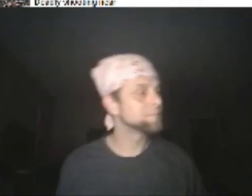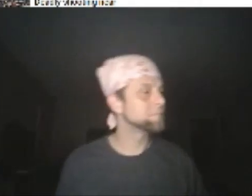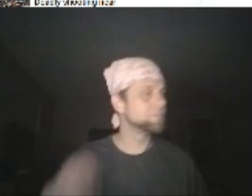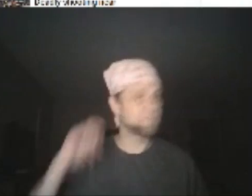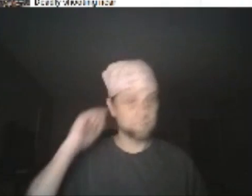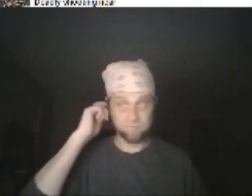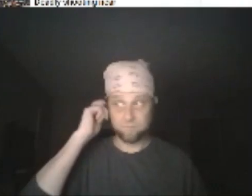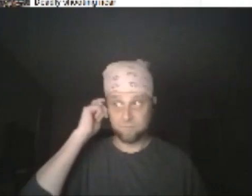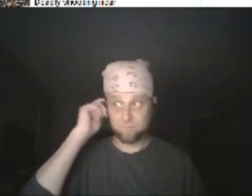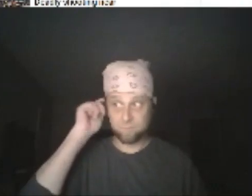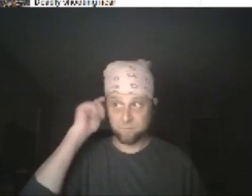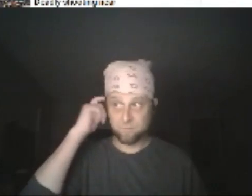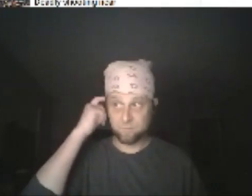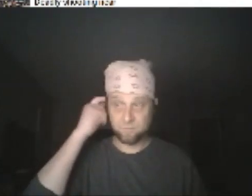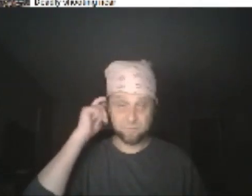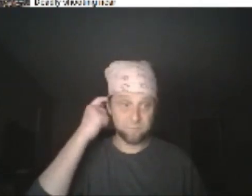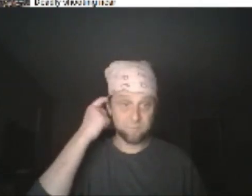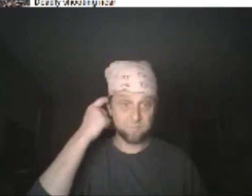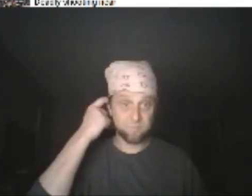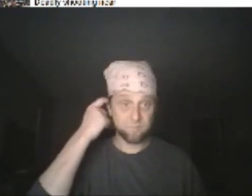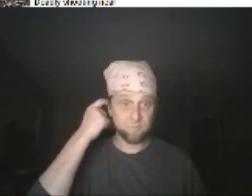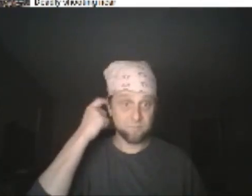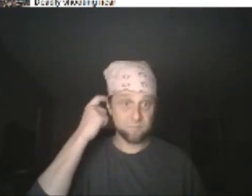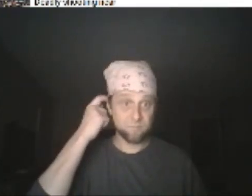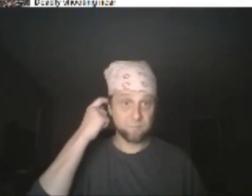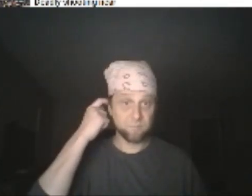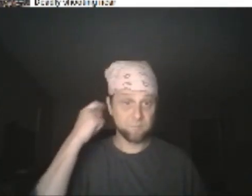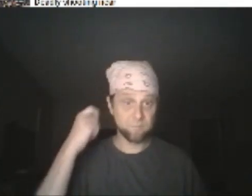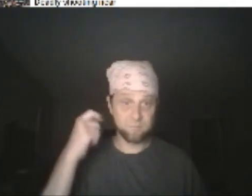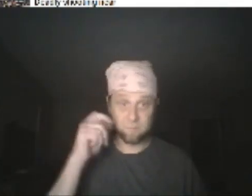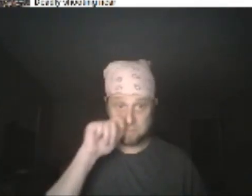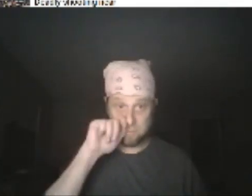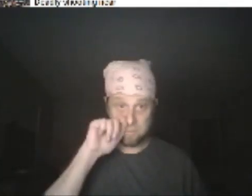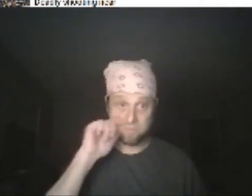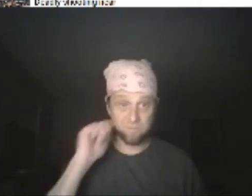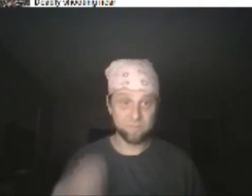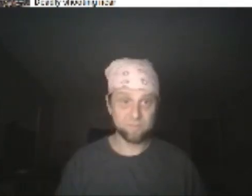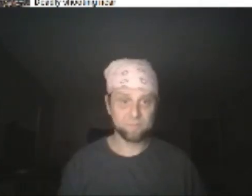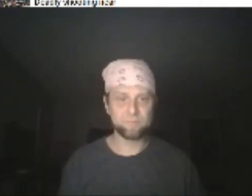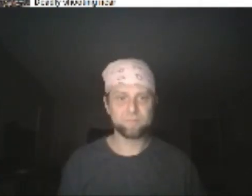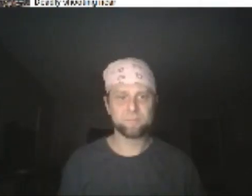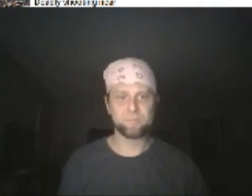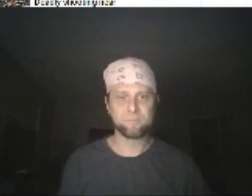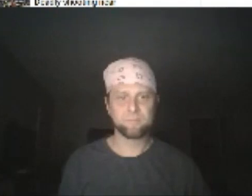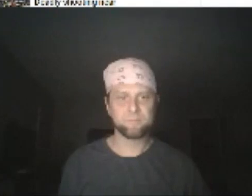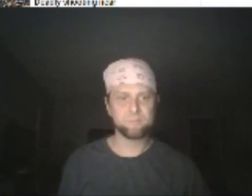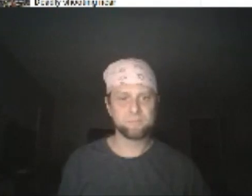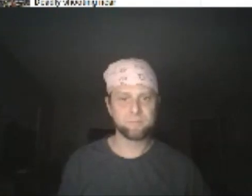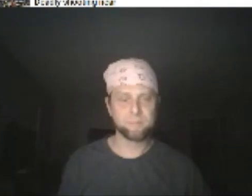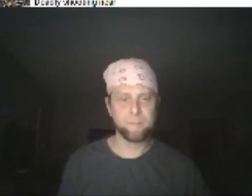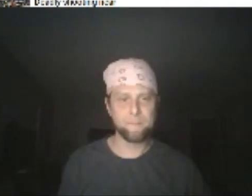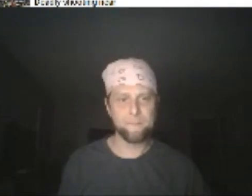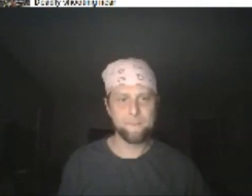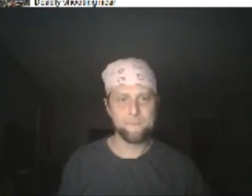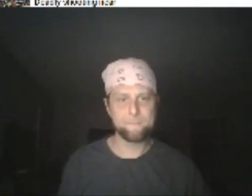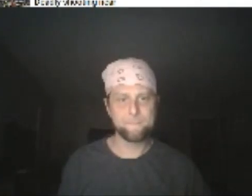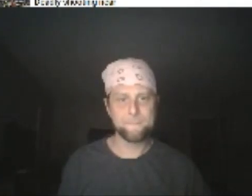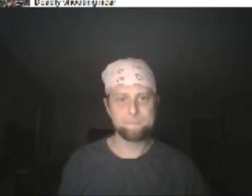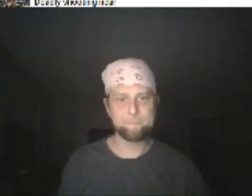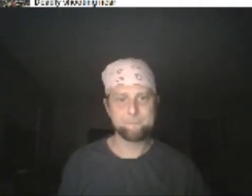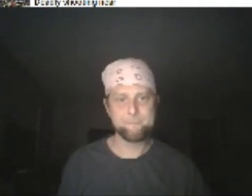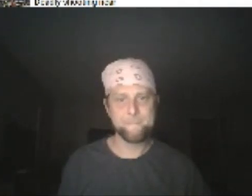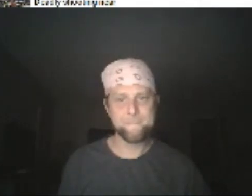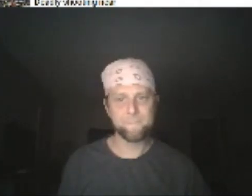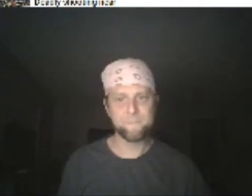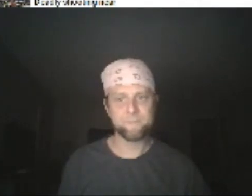violence preceded the coalition. This isn't only about who's leading the government right now in Israel, is it? No, absolutely. It's a gathering sort of perfect storm, Nick,